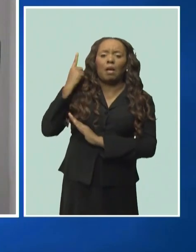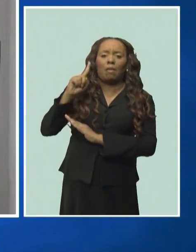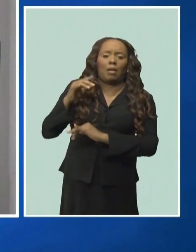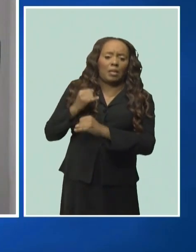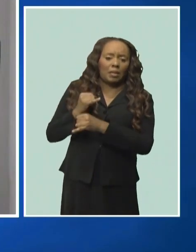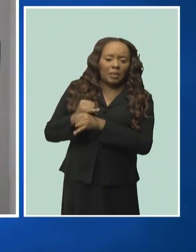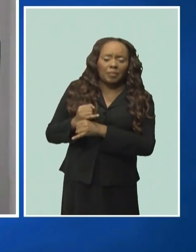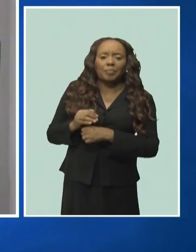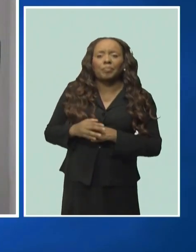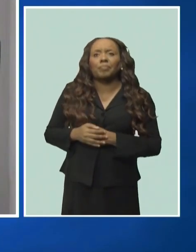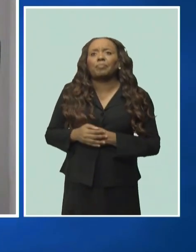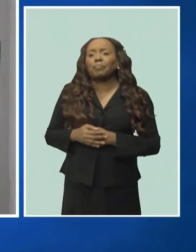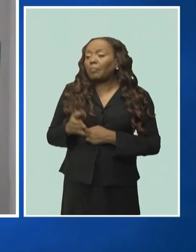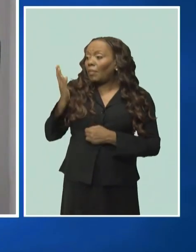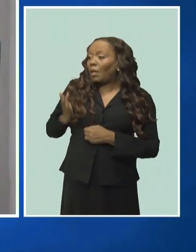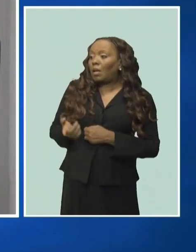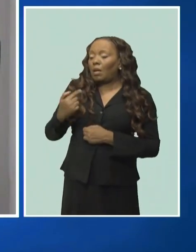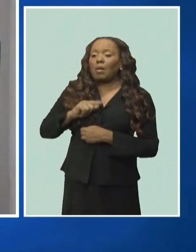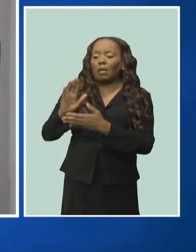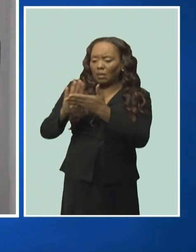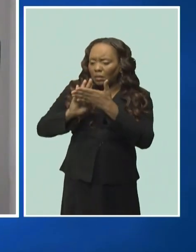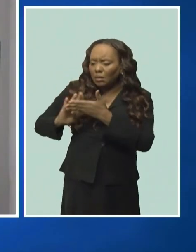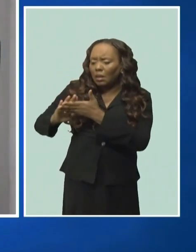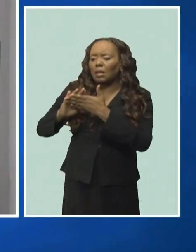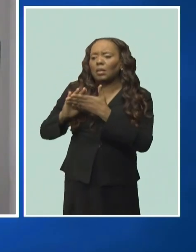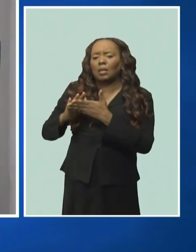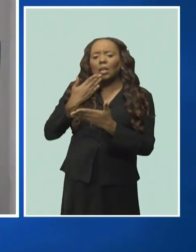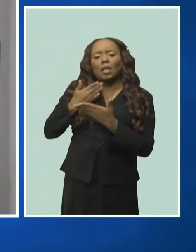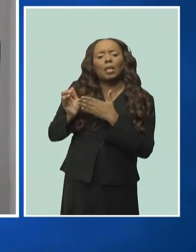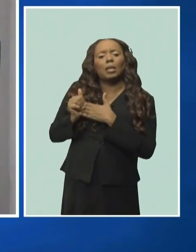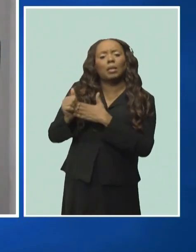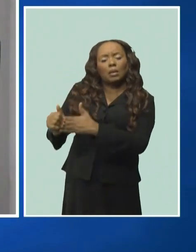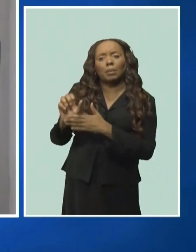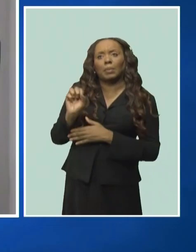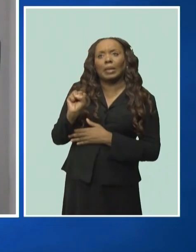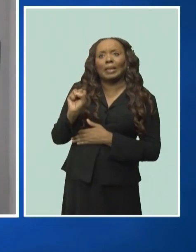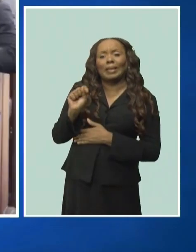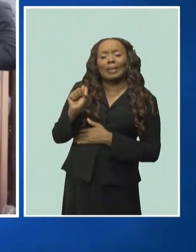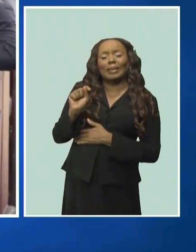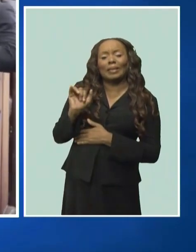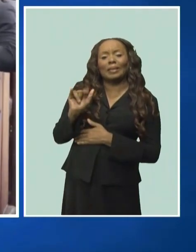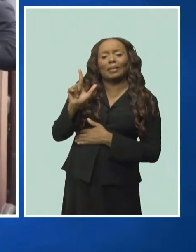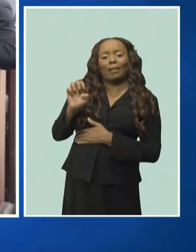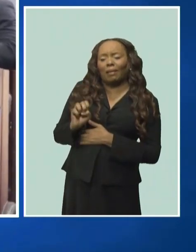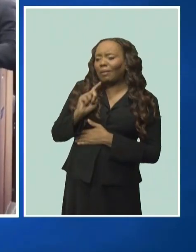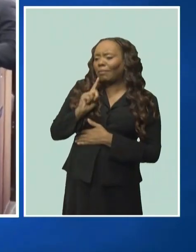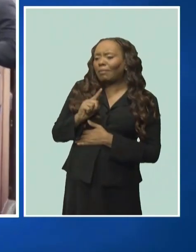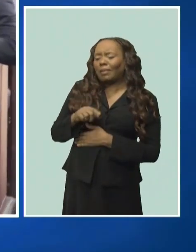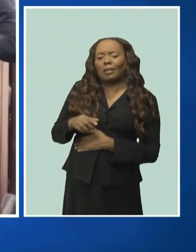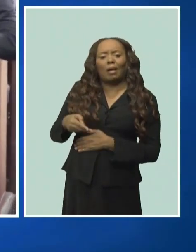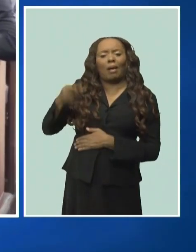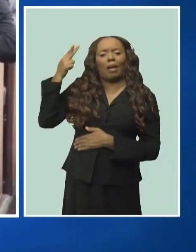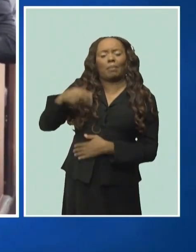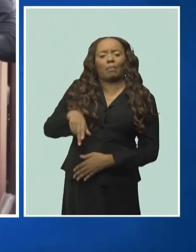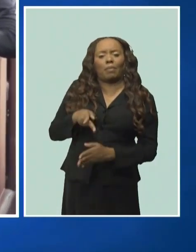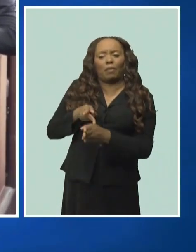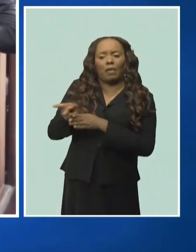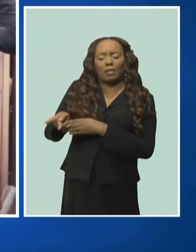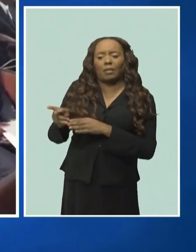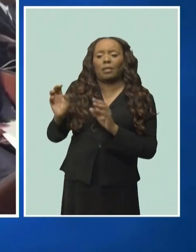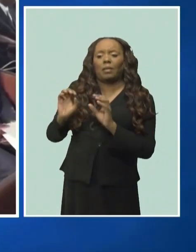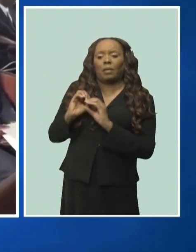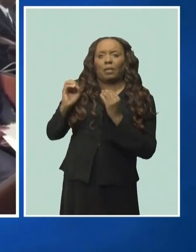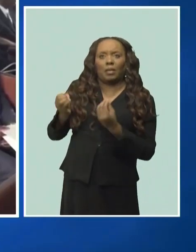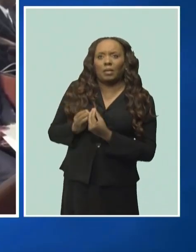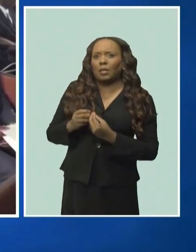his leadership style and his character traits, which contributed to a highly professional organization, maturing in